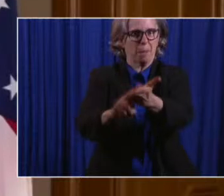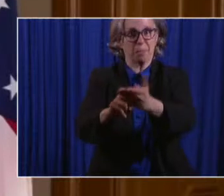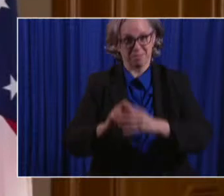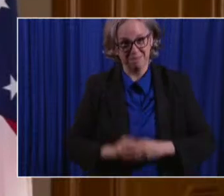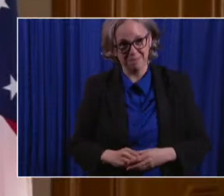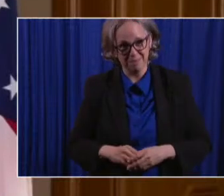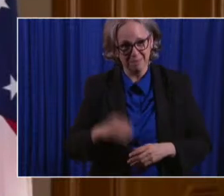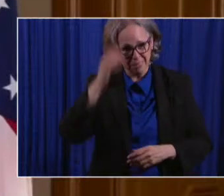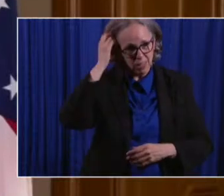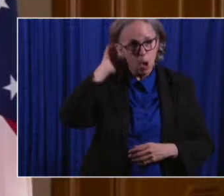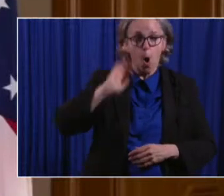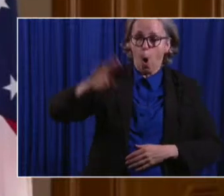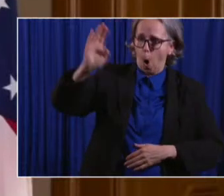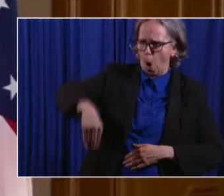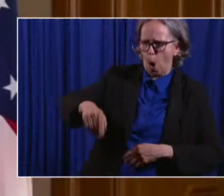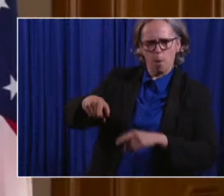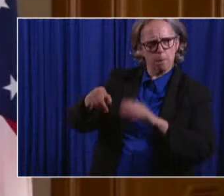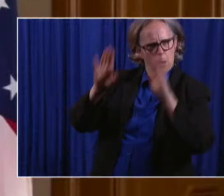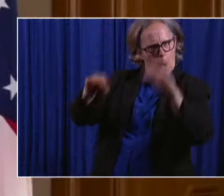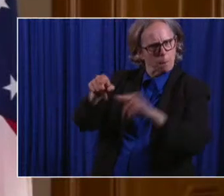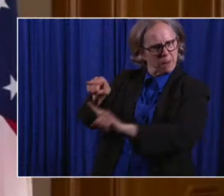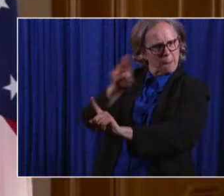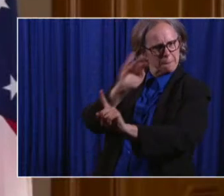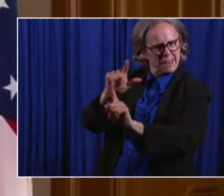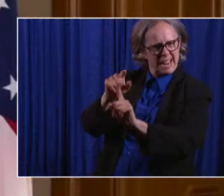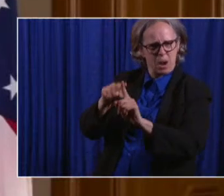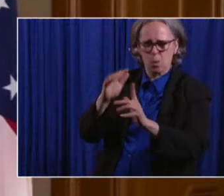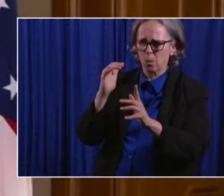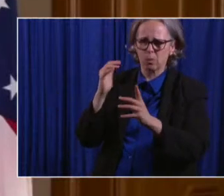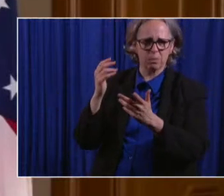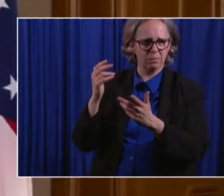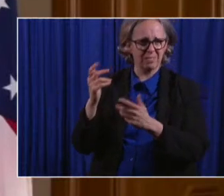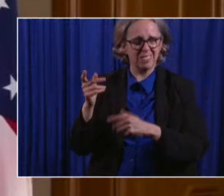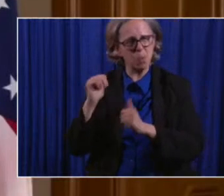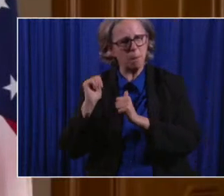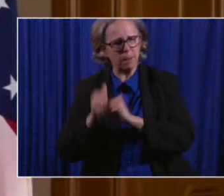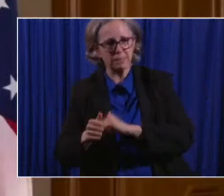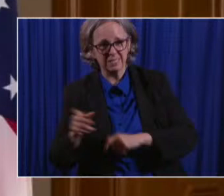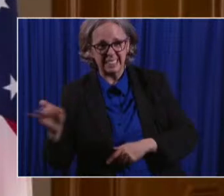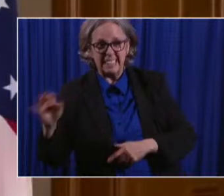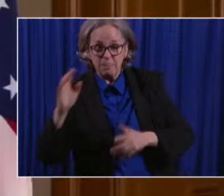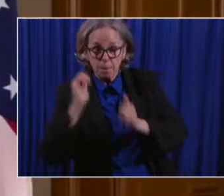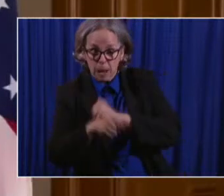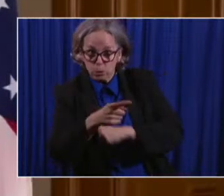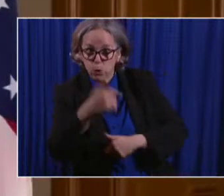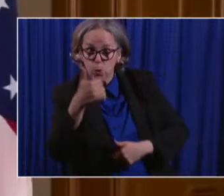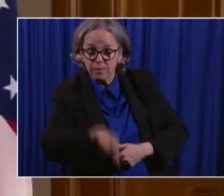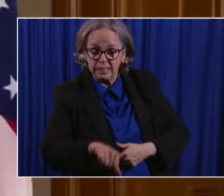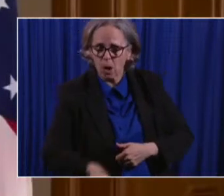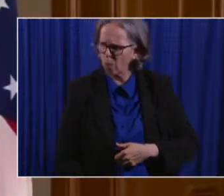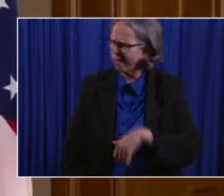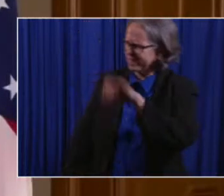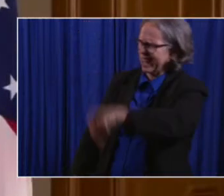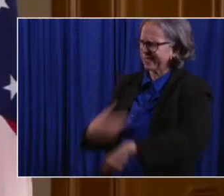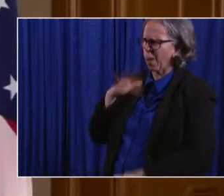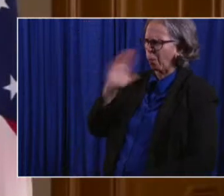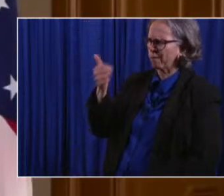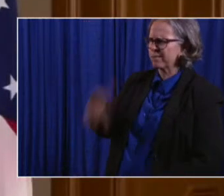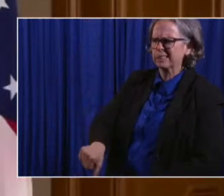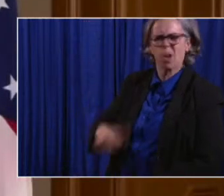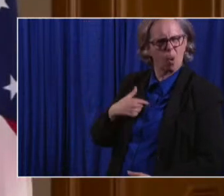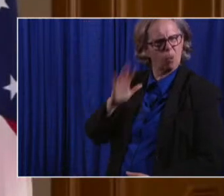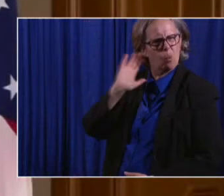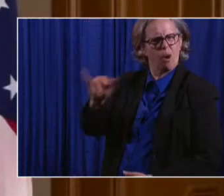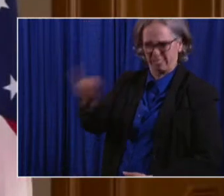not have any chance in the legislature. Would you veto such a bill? Well, sure. Sure. Next question